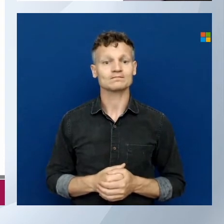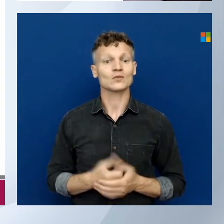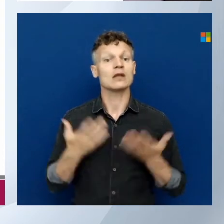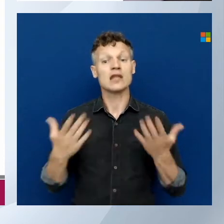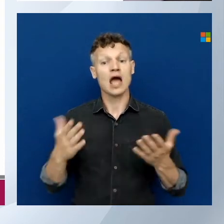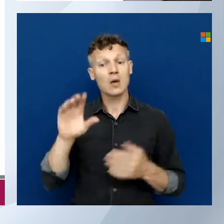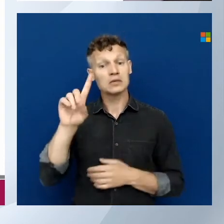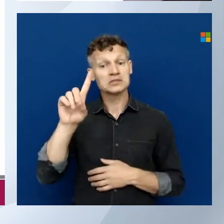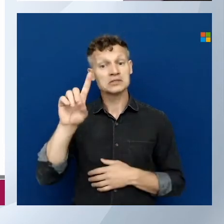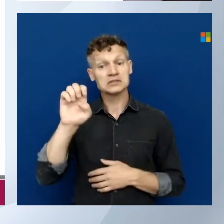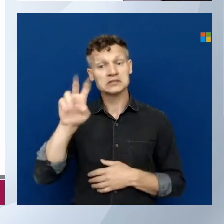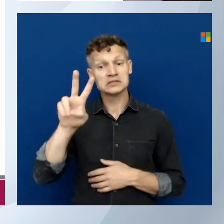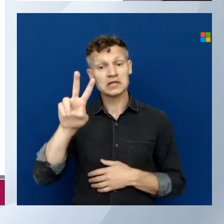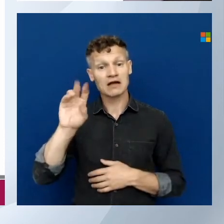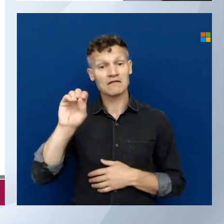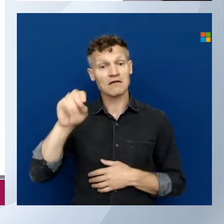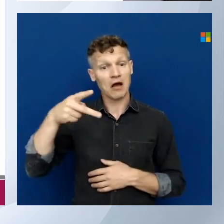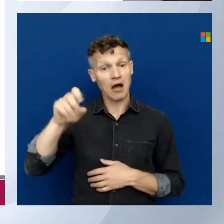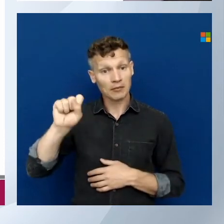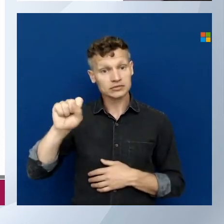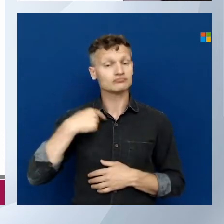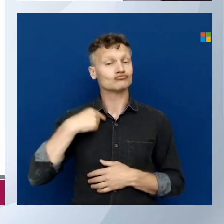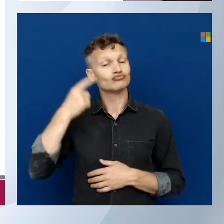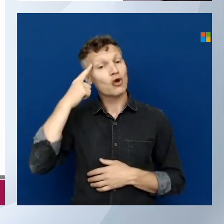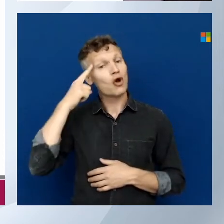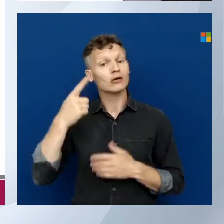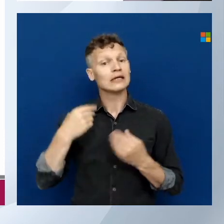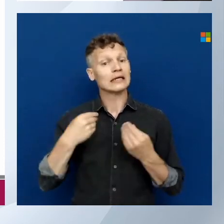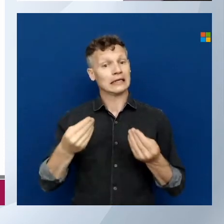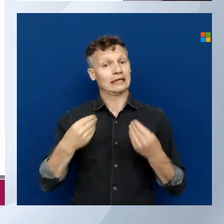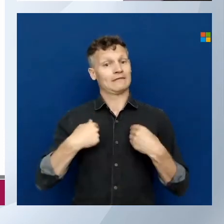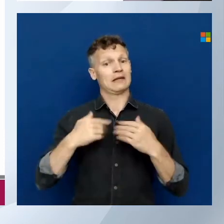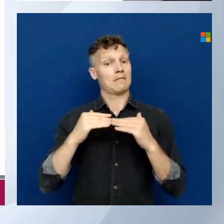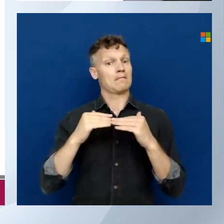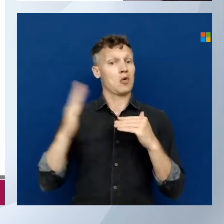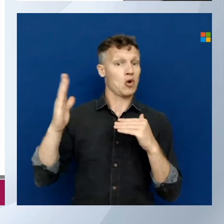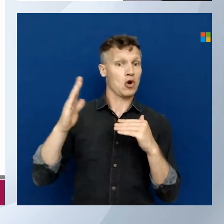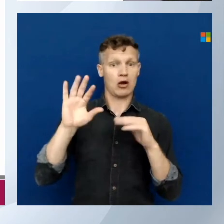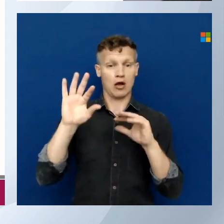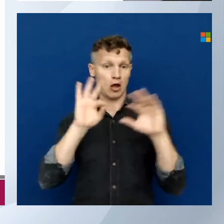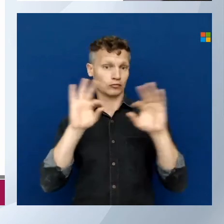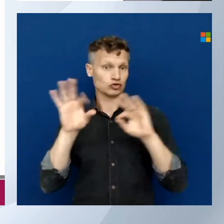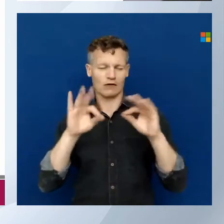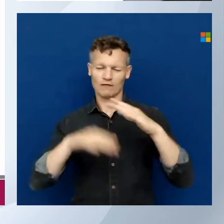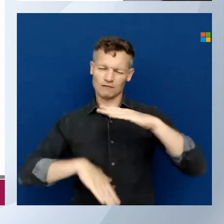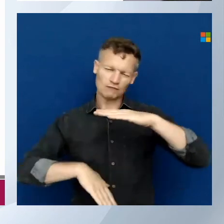options to build a fully automated build test